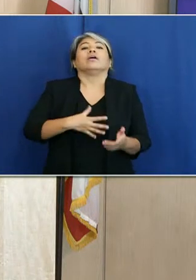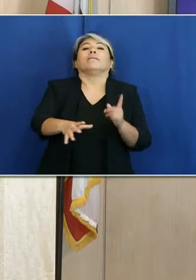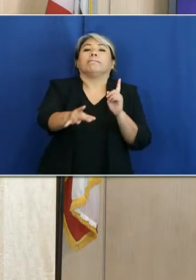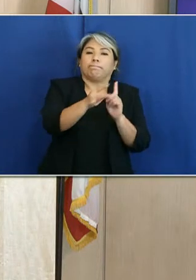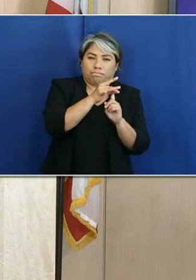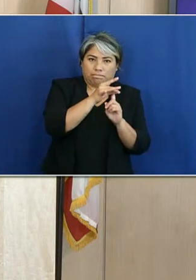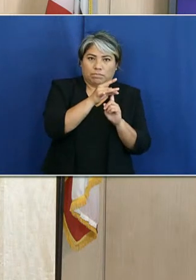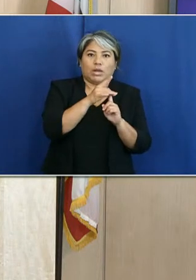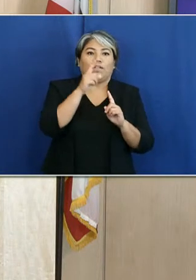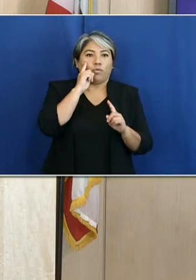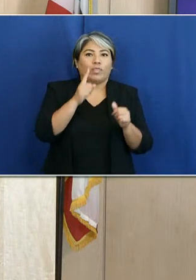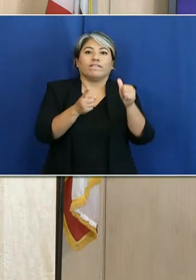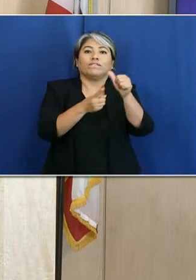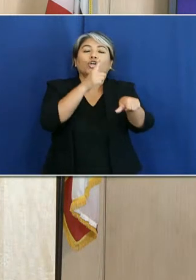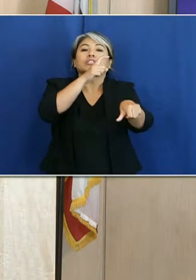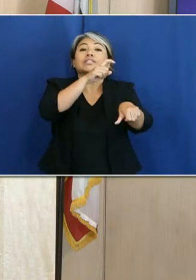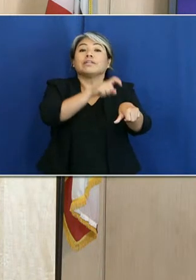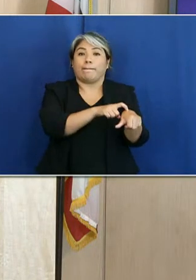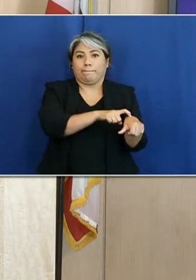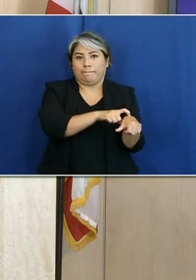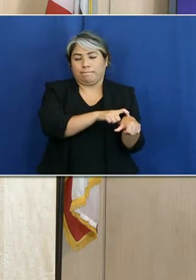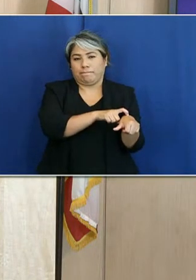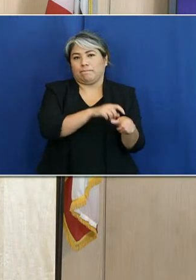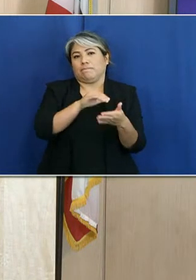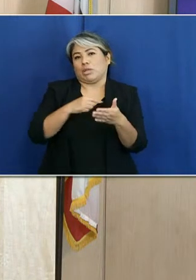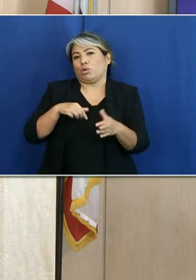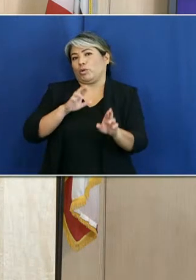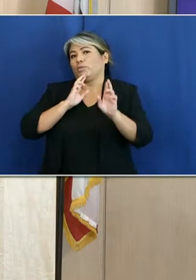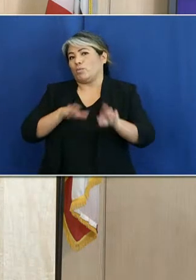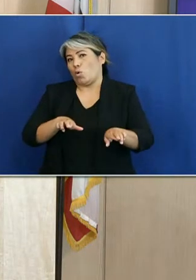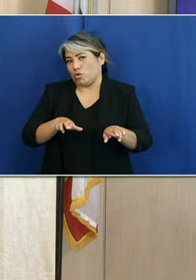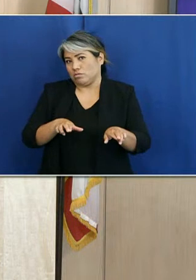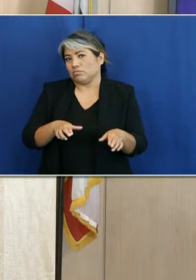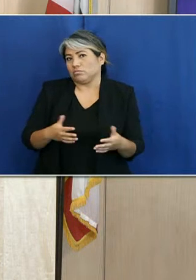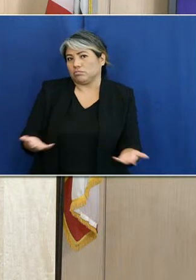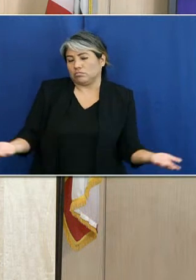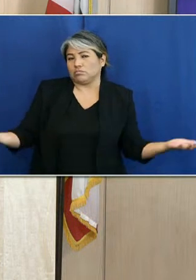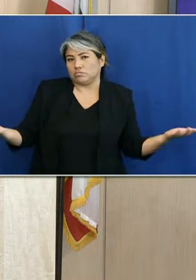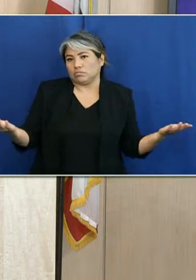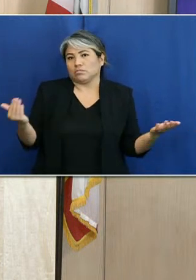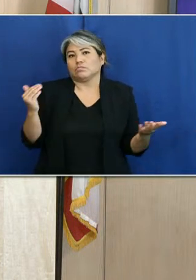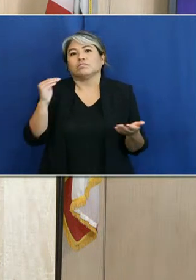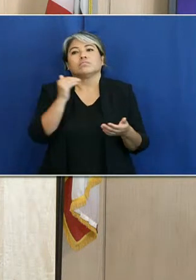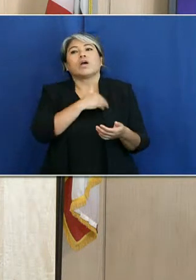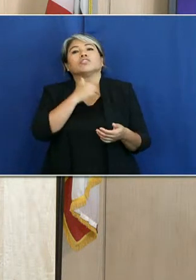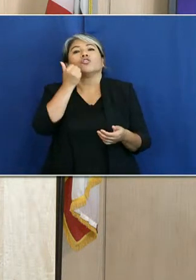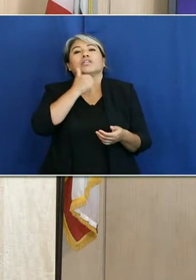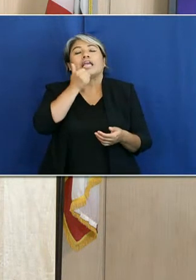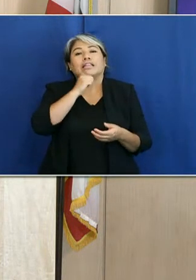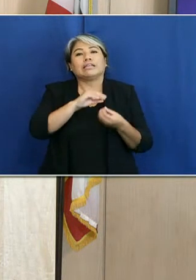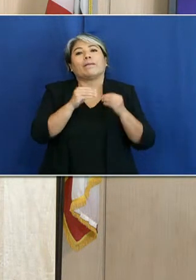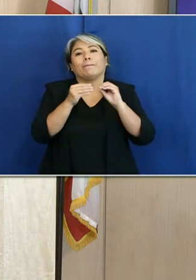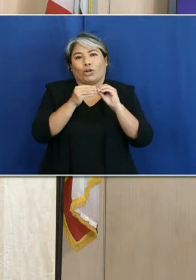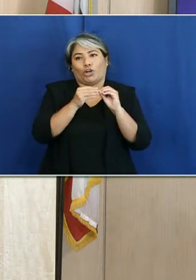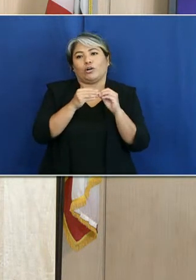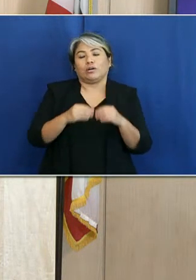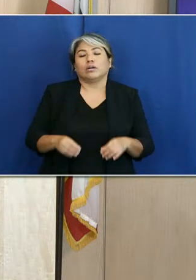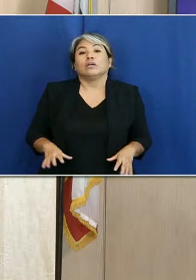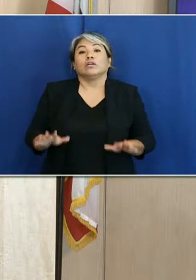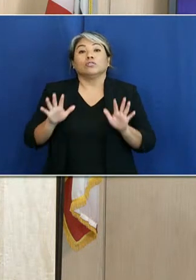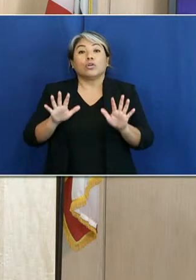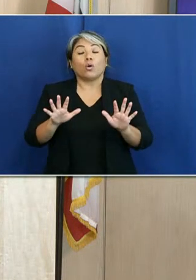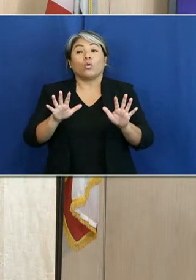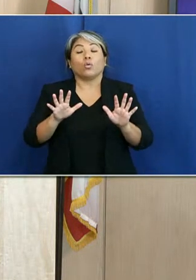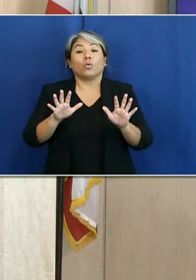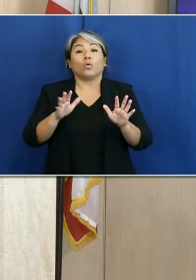for the first time, and that's what we report as our daily number of cases. Now, before